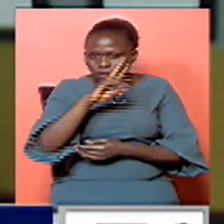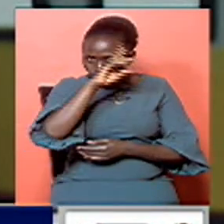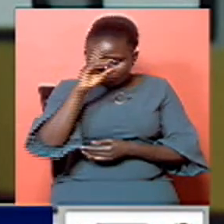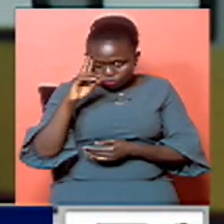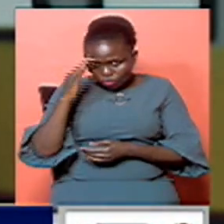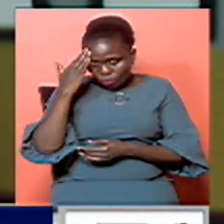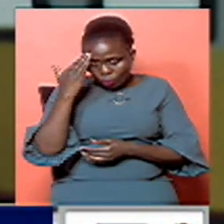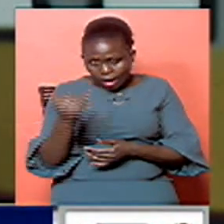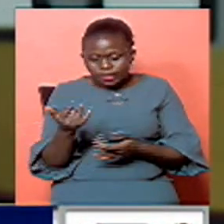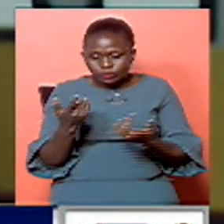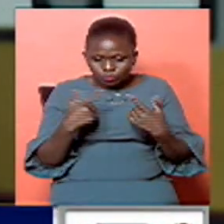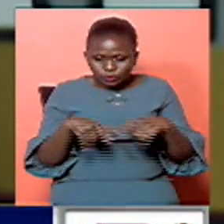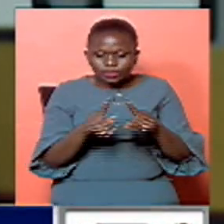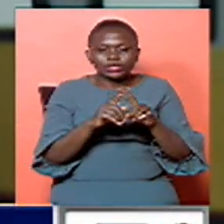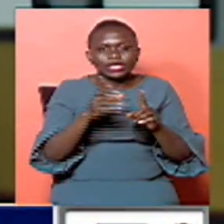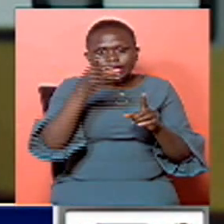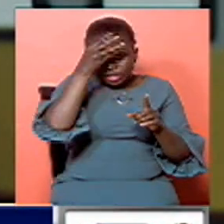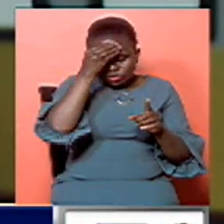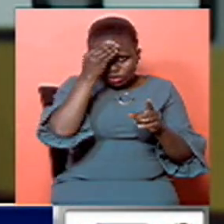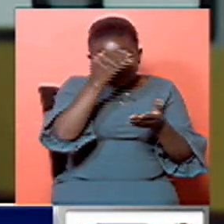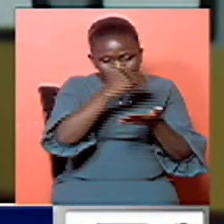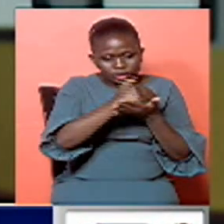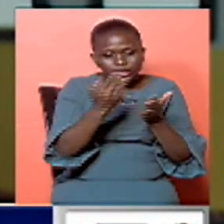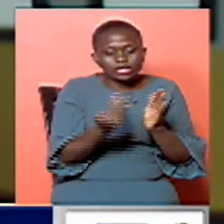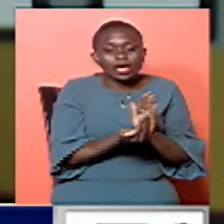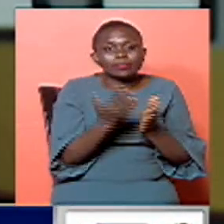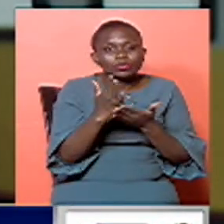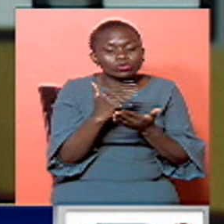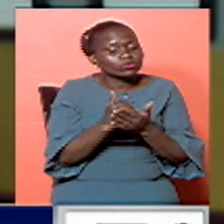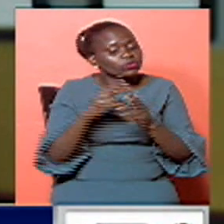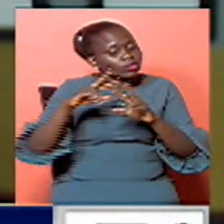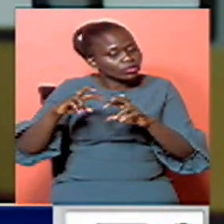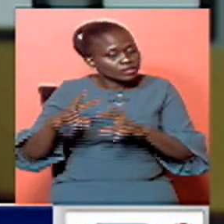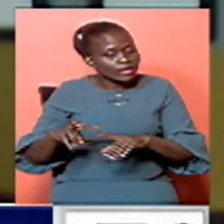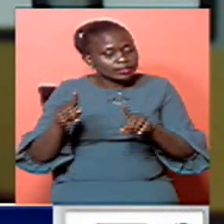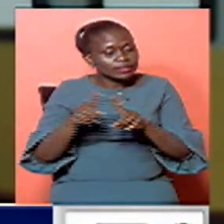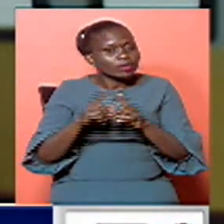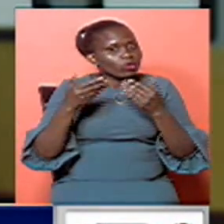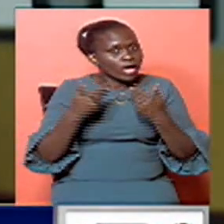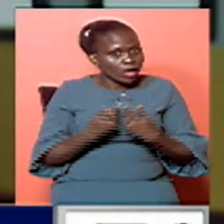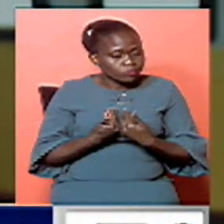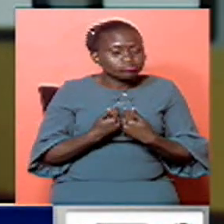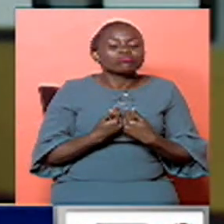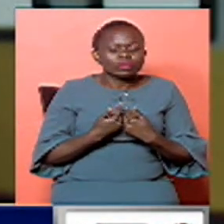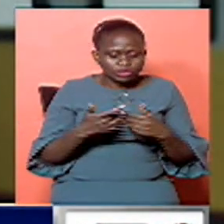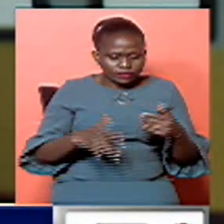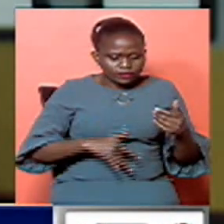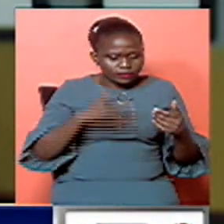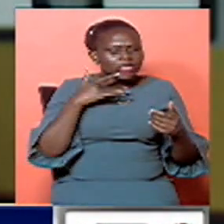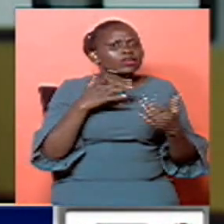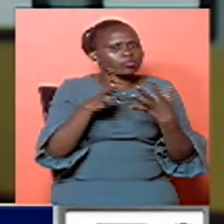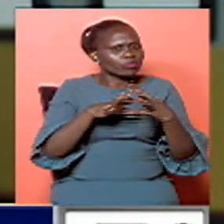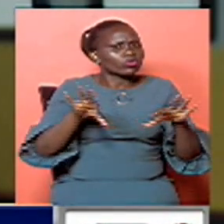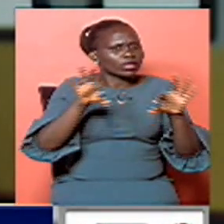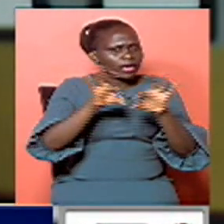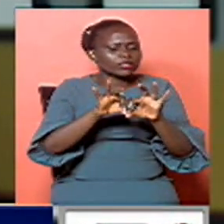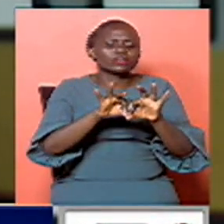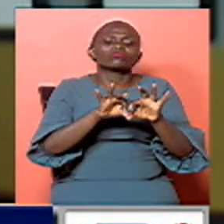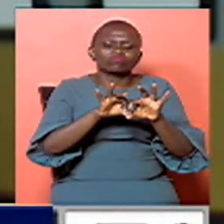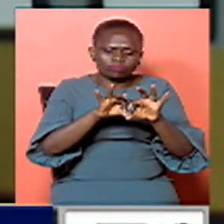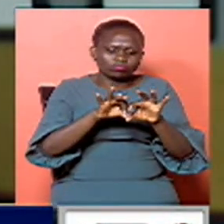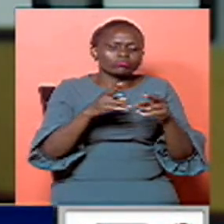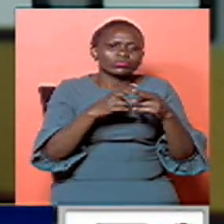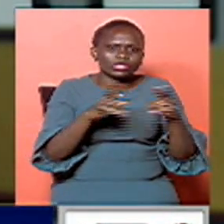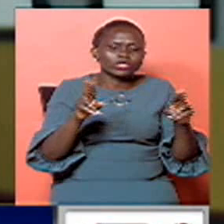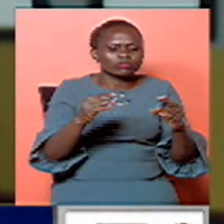reason why we in education, and because of the research that we've had, feel that it is very, very important that you begin